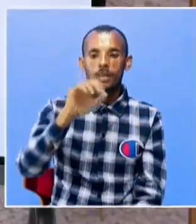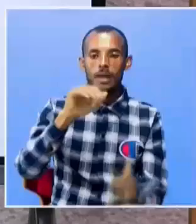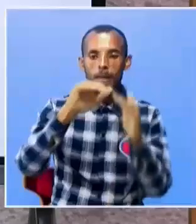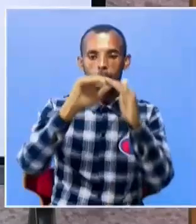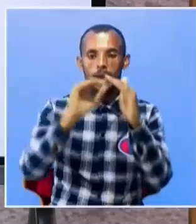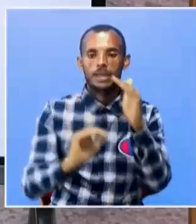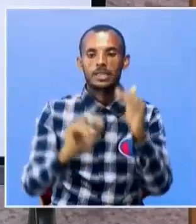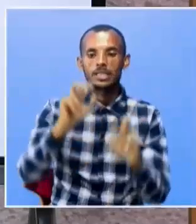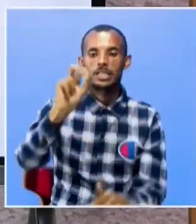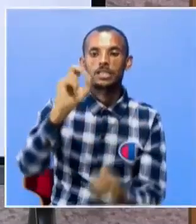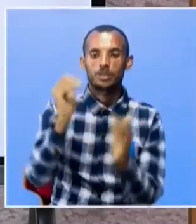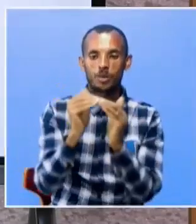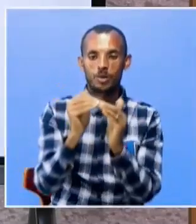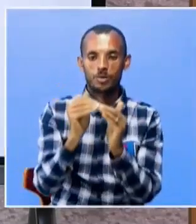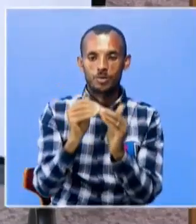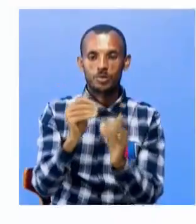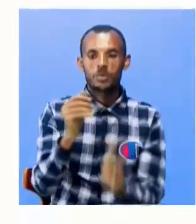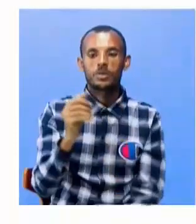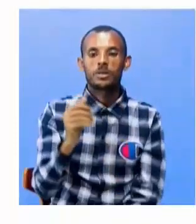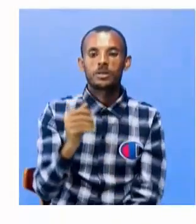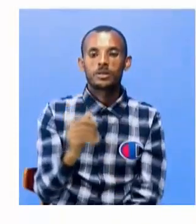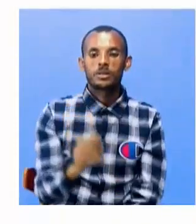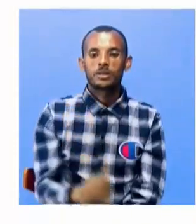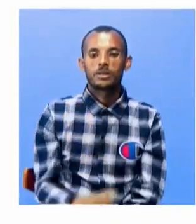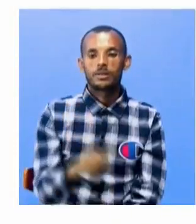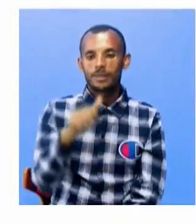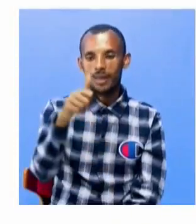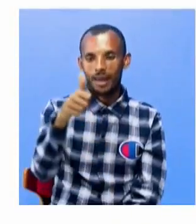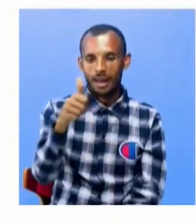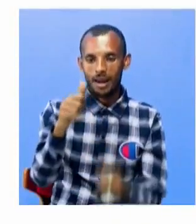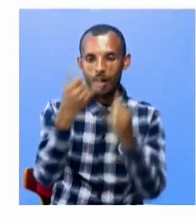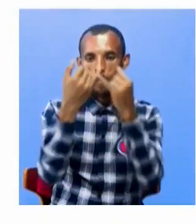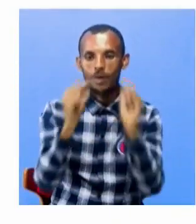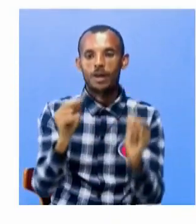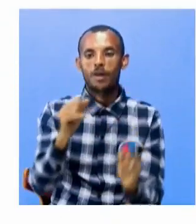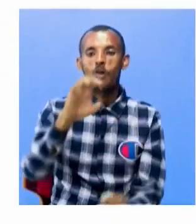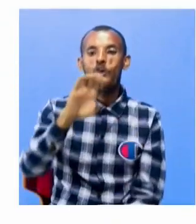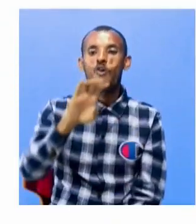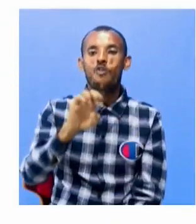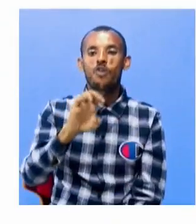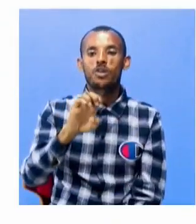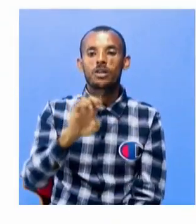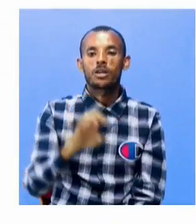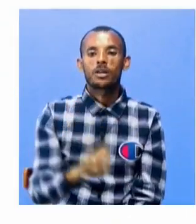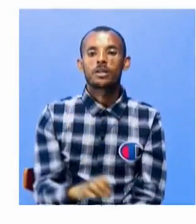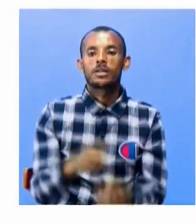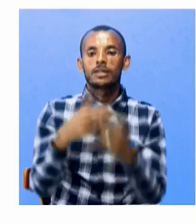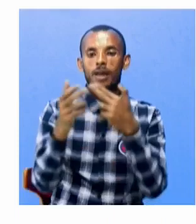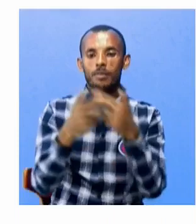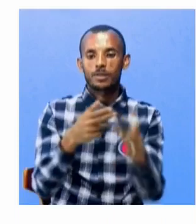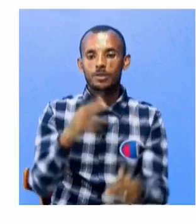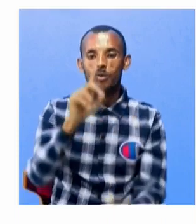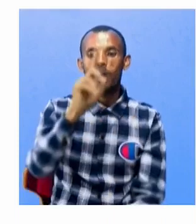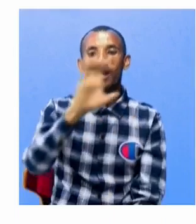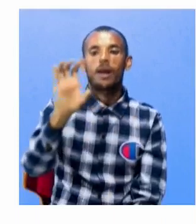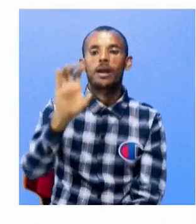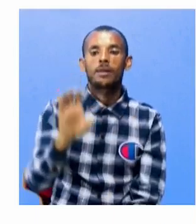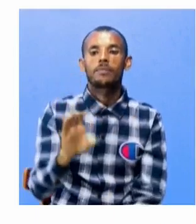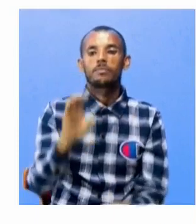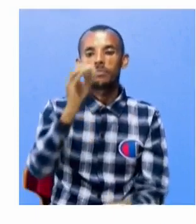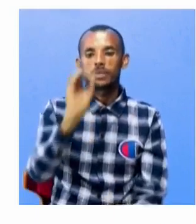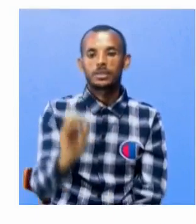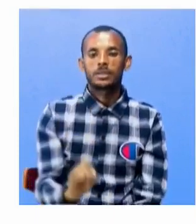40 minus 30 is this, 10 over 40 times